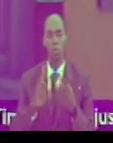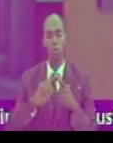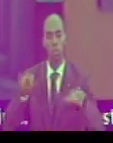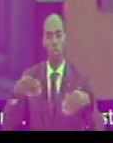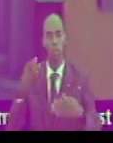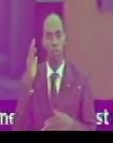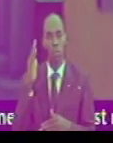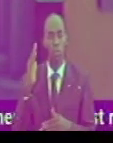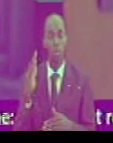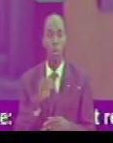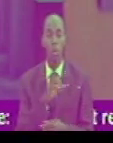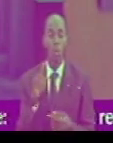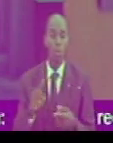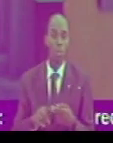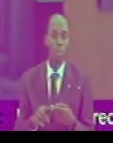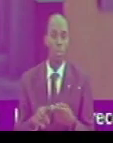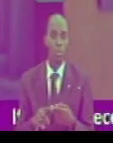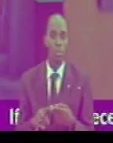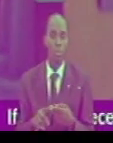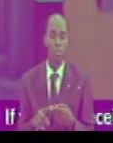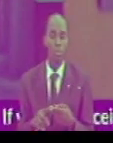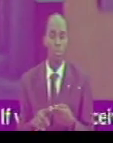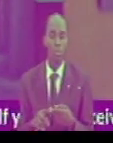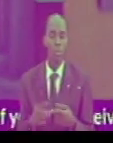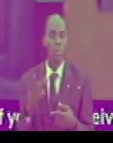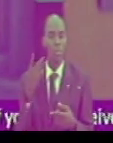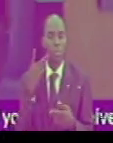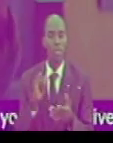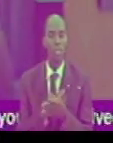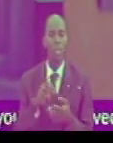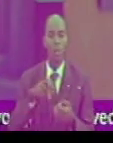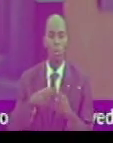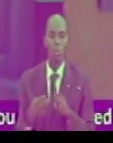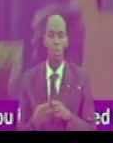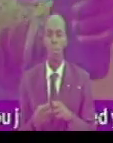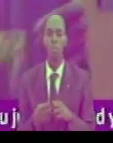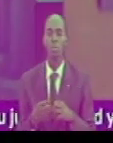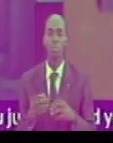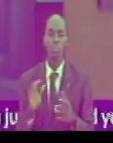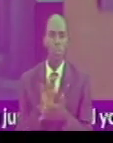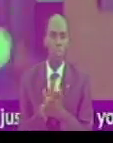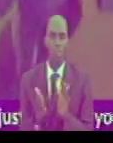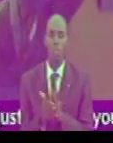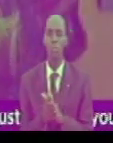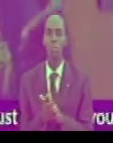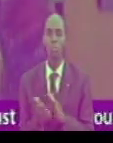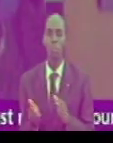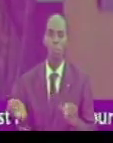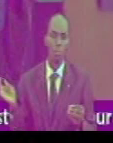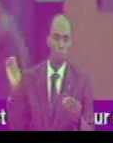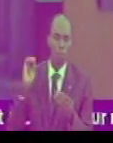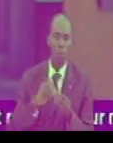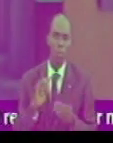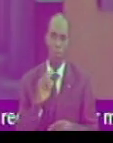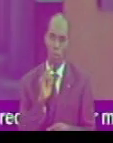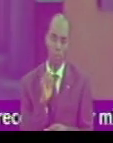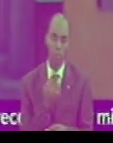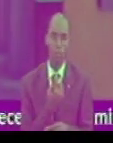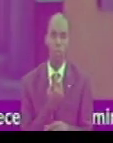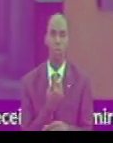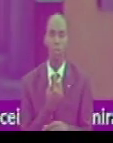this. Can I take the journey? Because the pain was so serious that my little bag I carried from work, to me to hold the bag become a serious